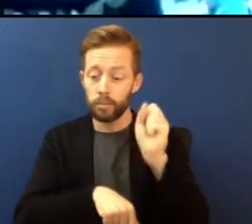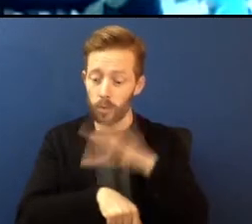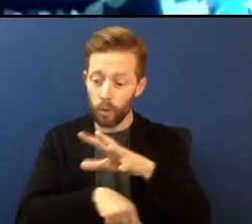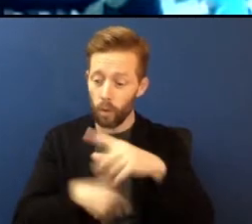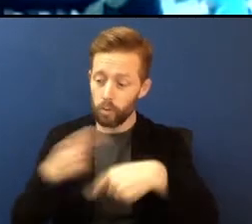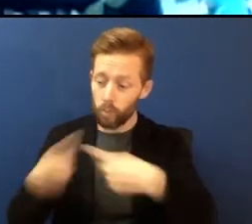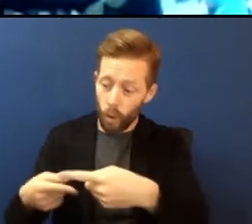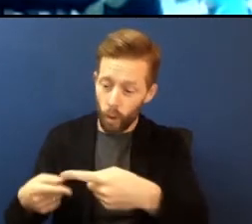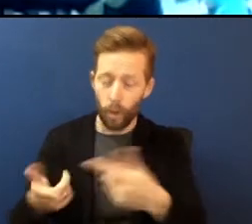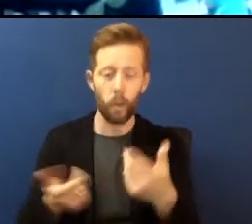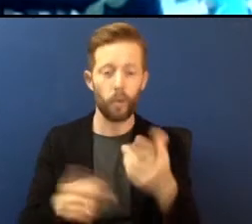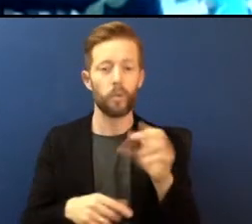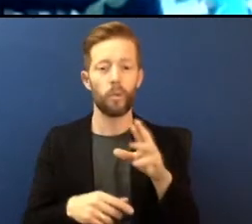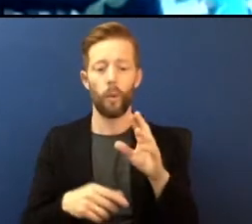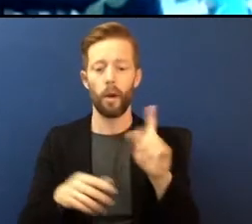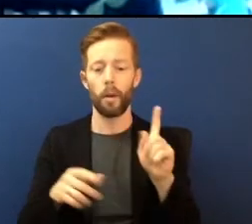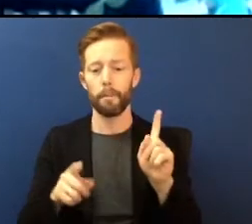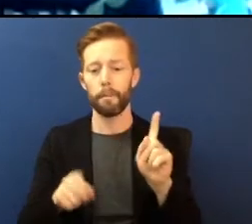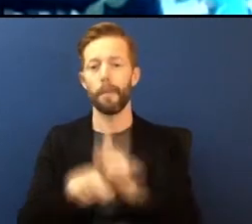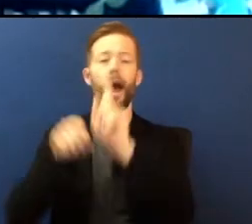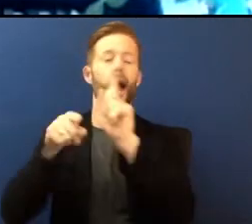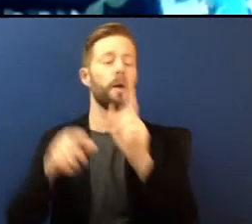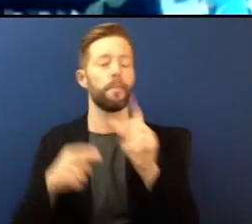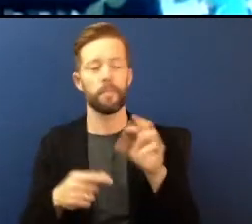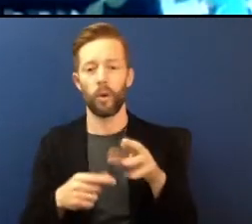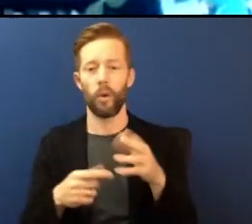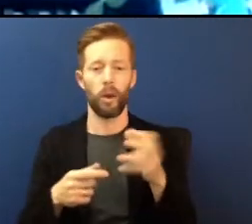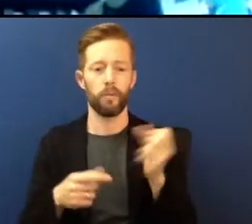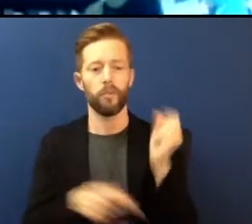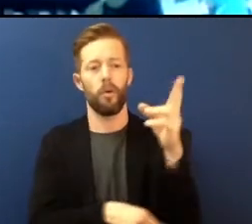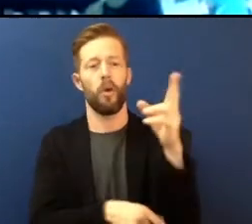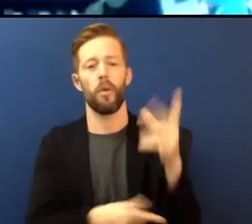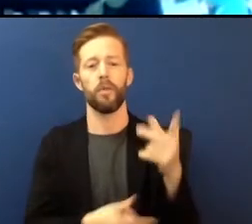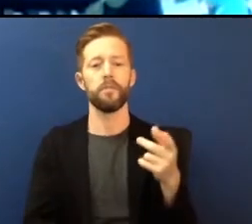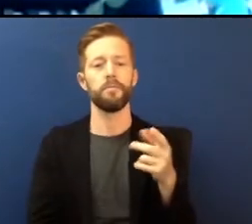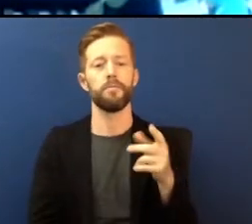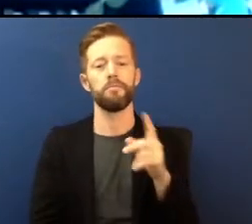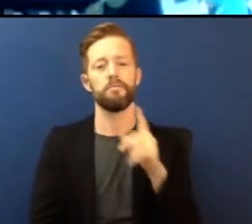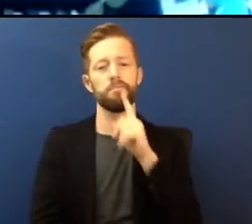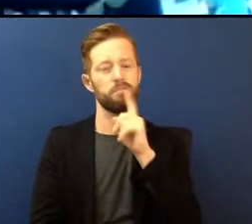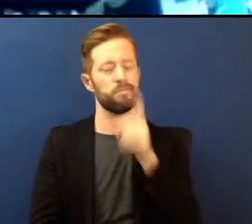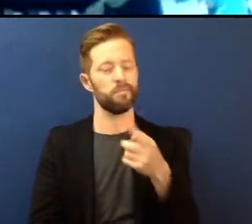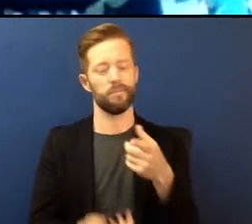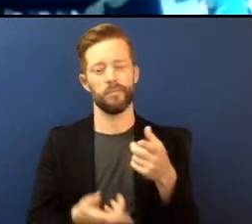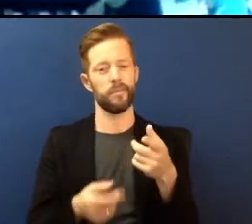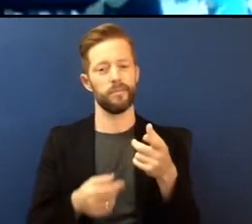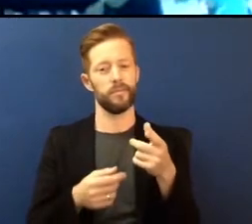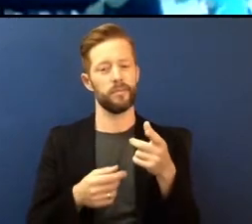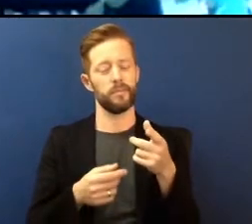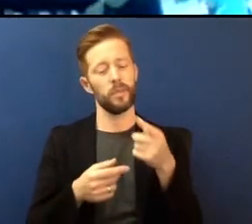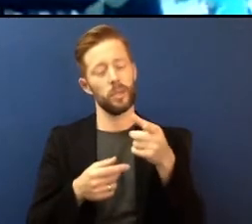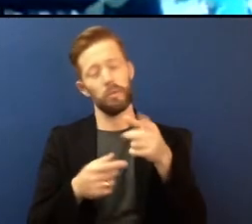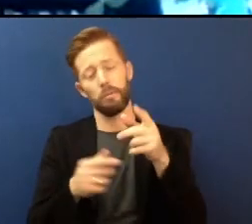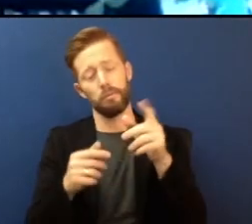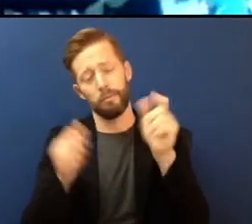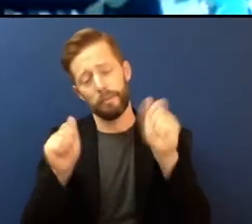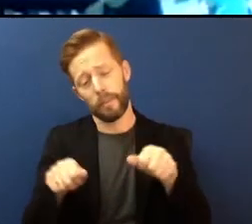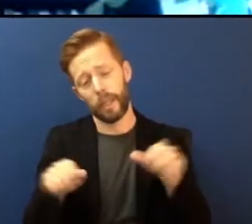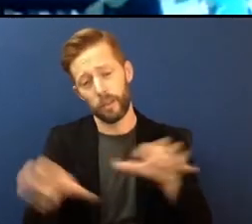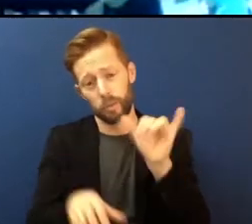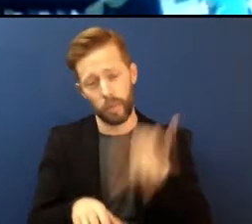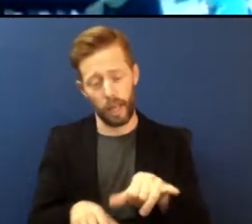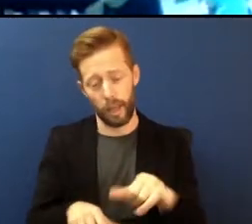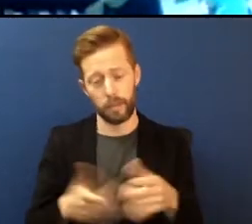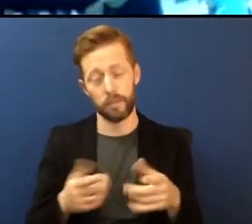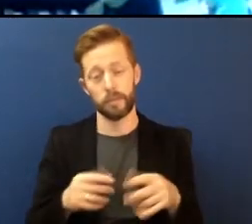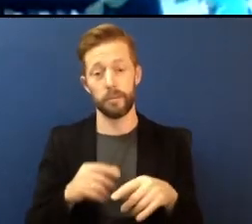ball! It's round. It rolls." So I would not really spend lots of time. If it's necessary, you could do